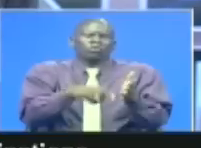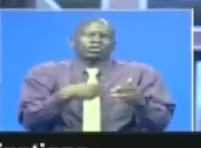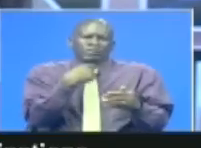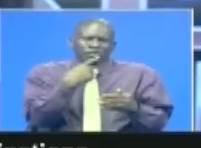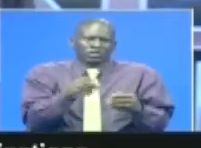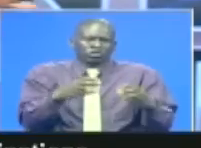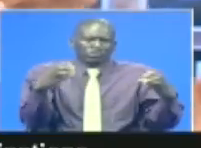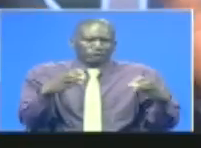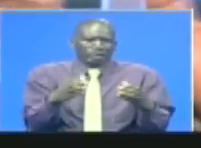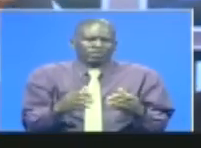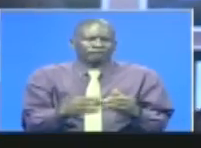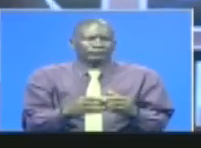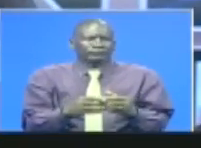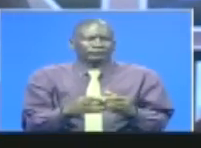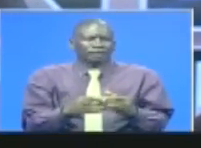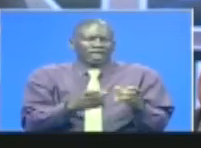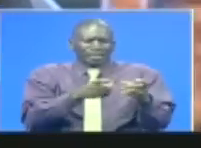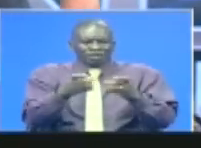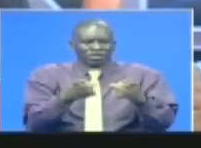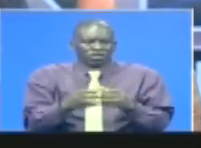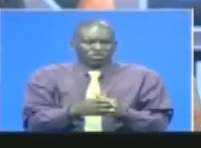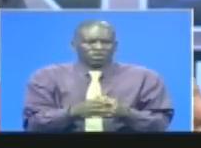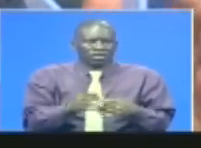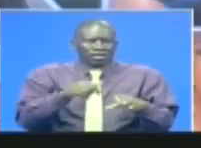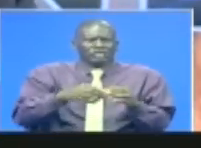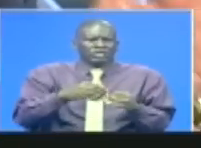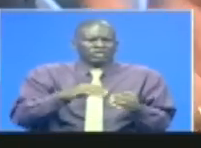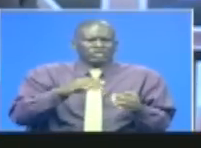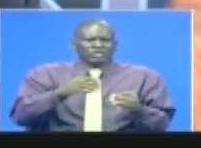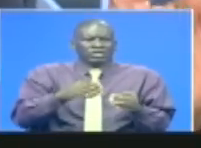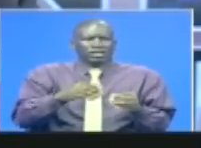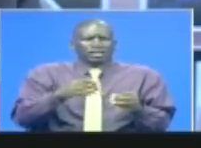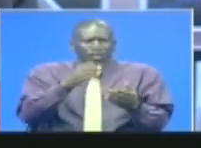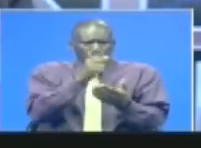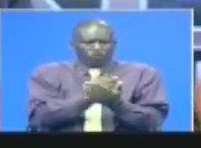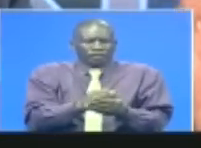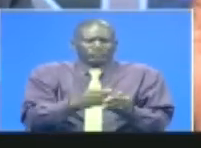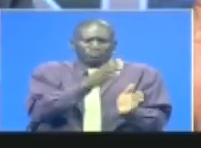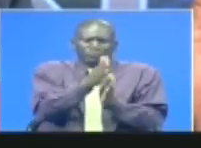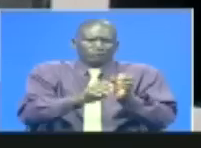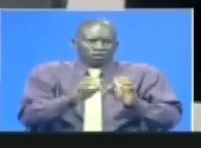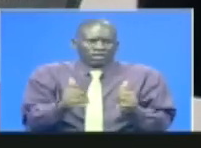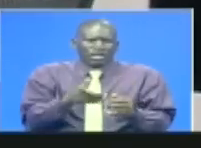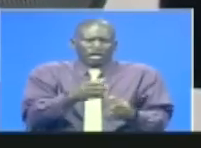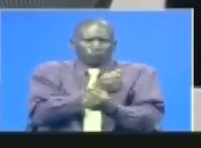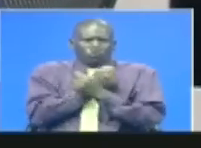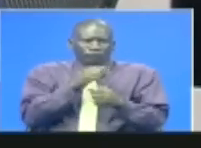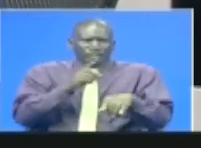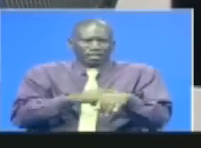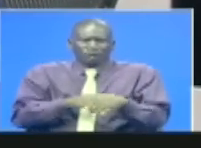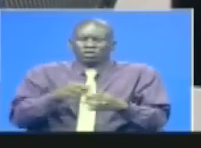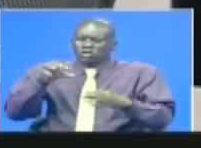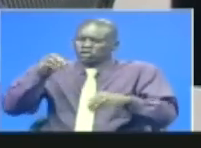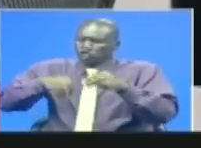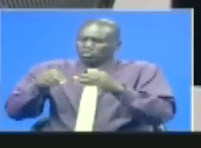the party administration in Pangani, get prepared properly. Are you confident that when the nominations